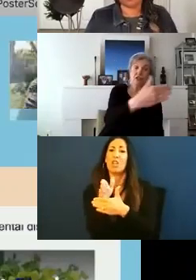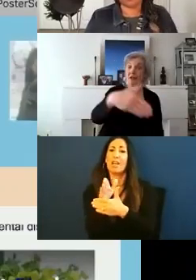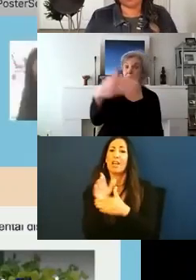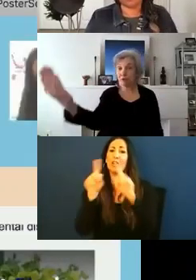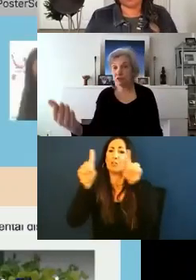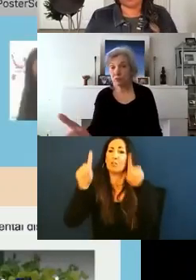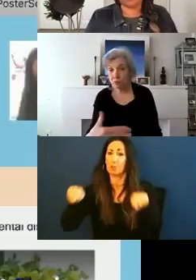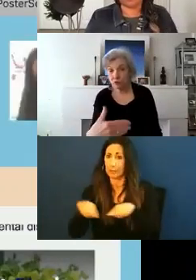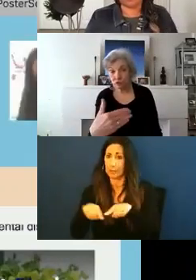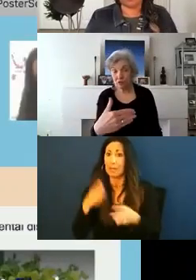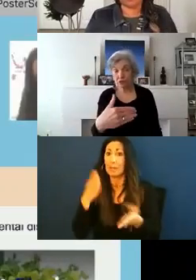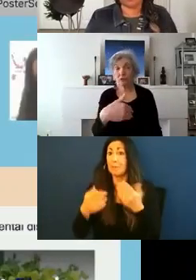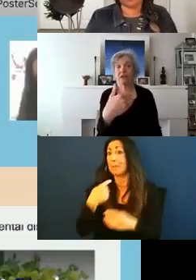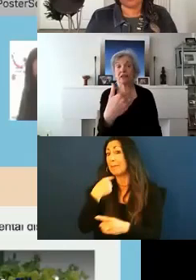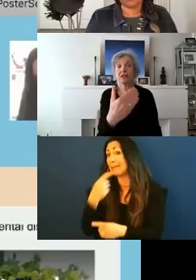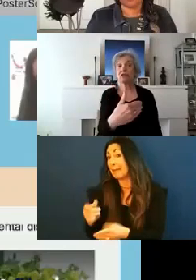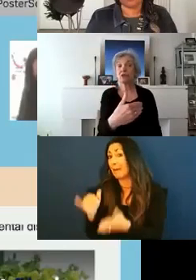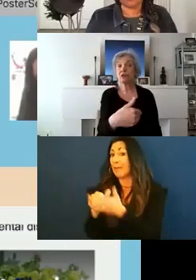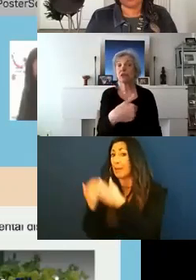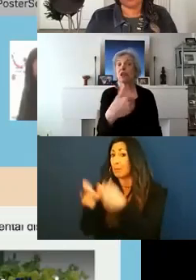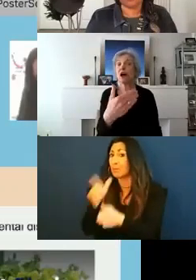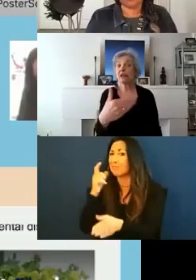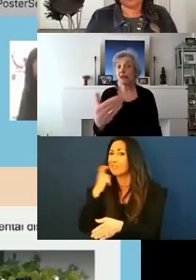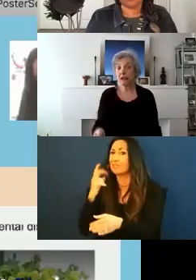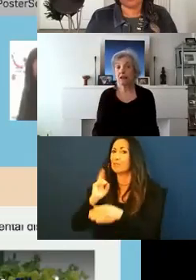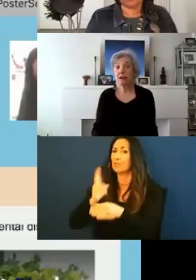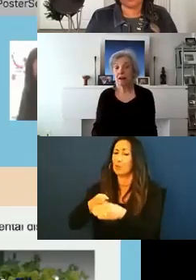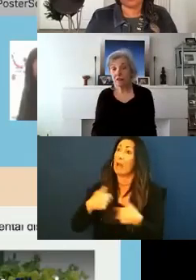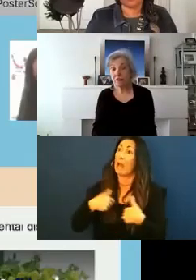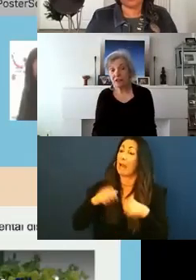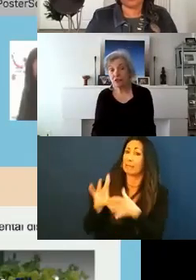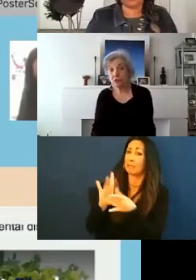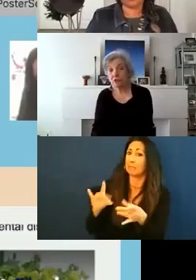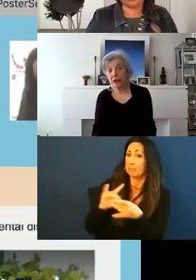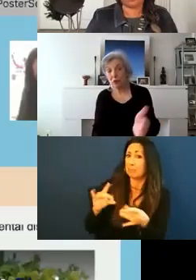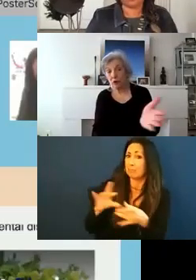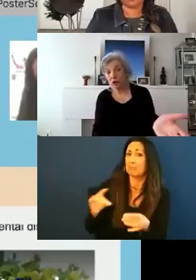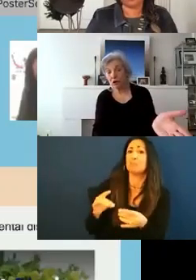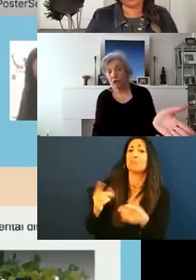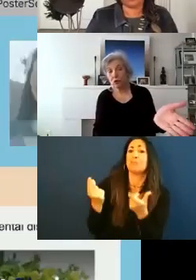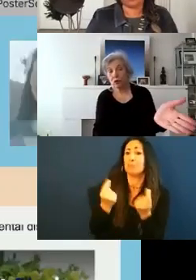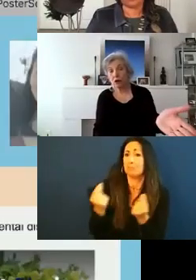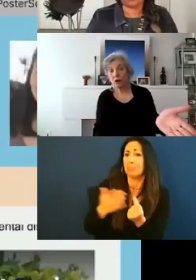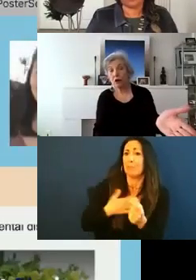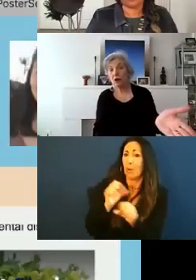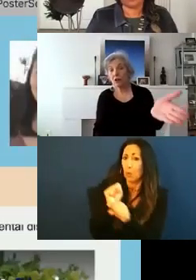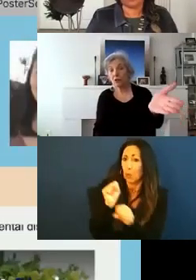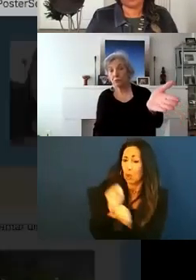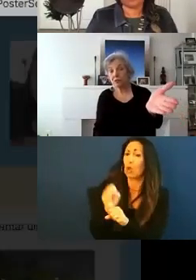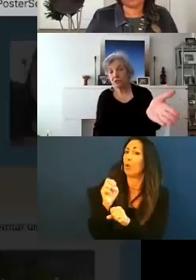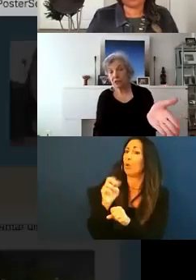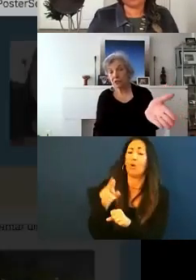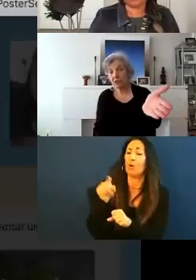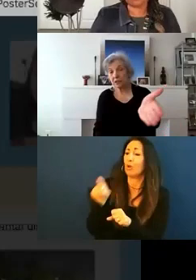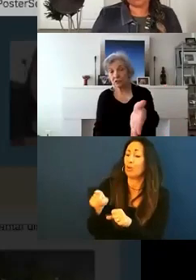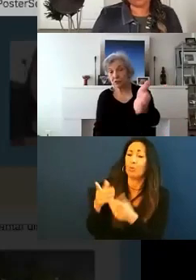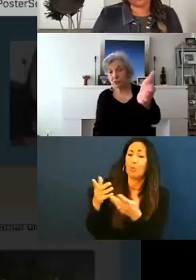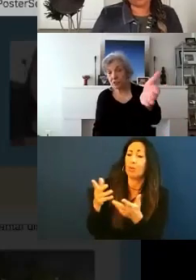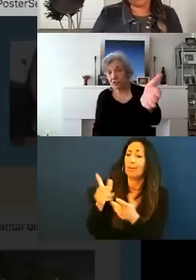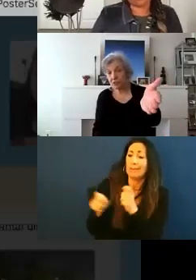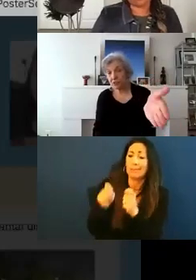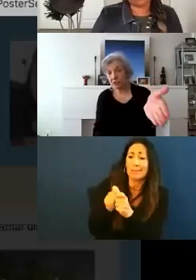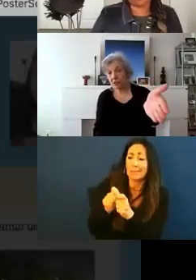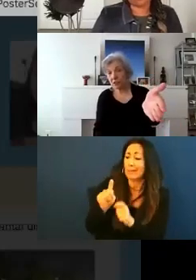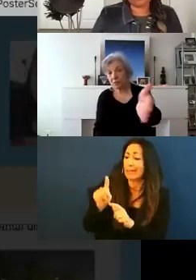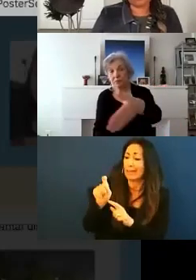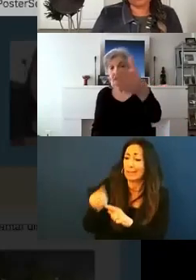say to that person, well, I can give you a little highlight on the nature of my work, or are you particularly